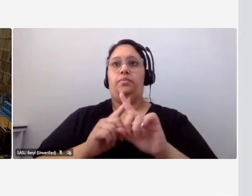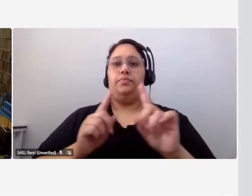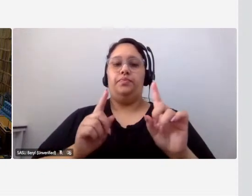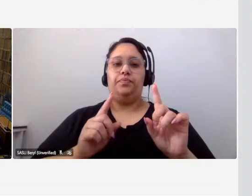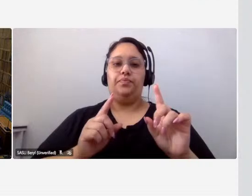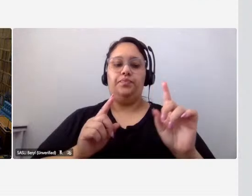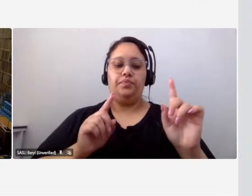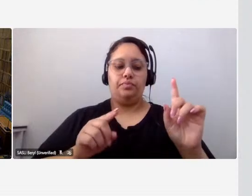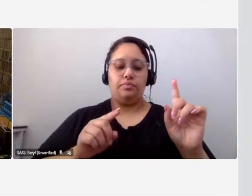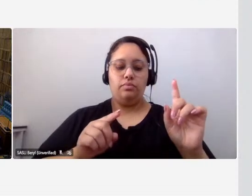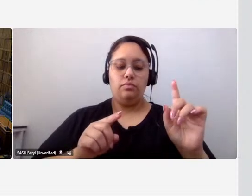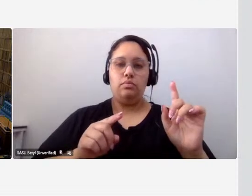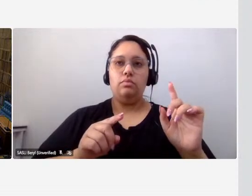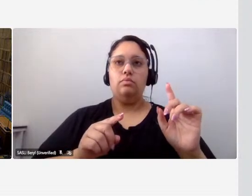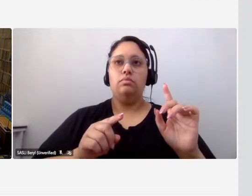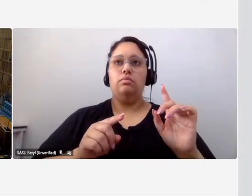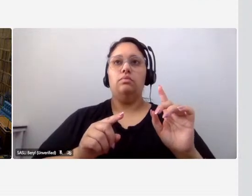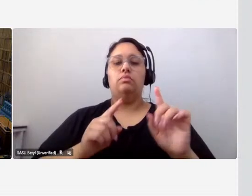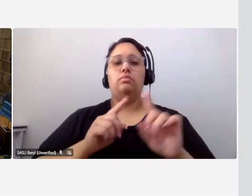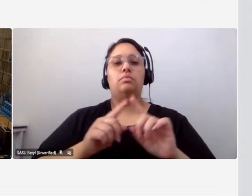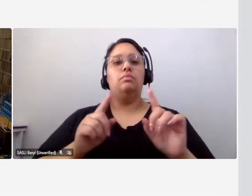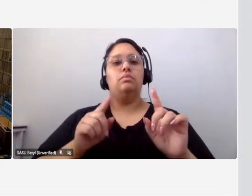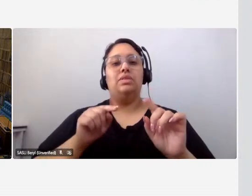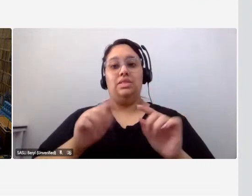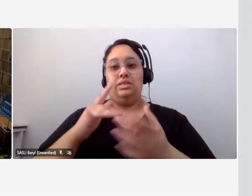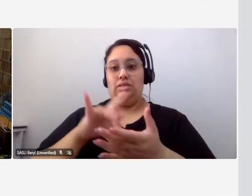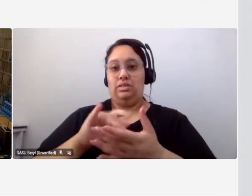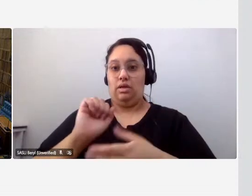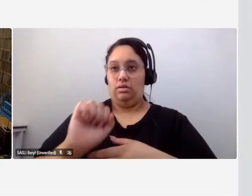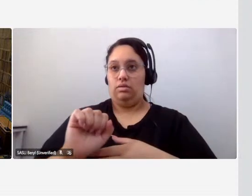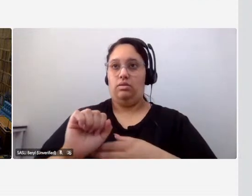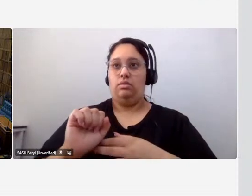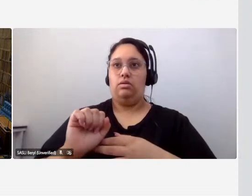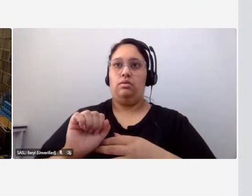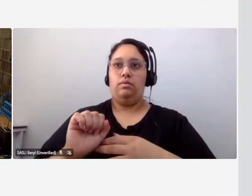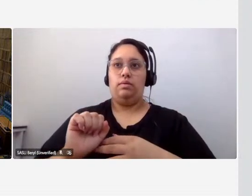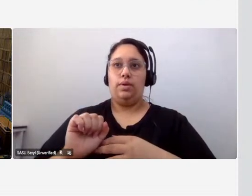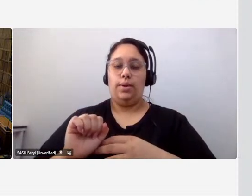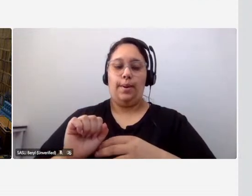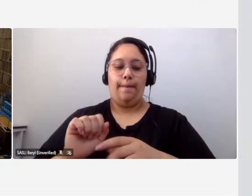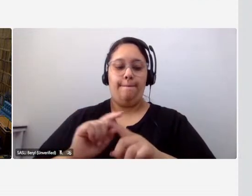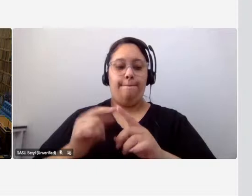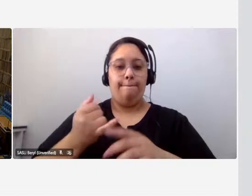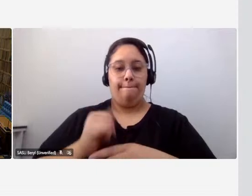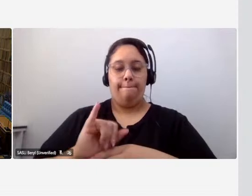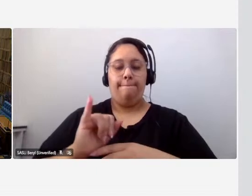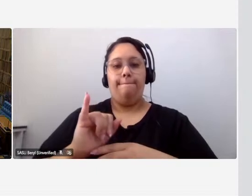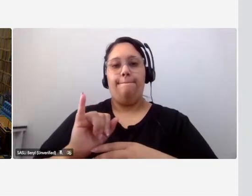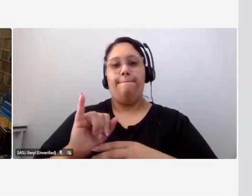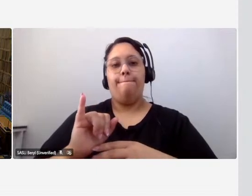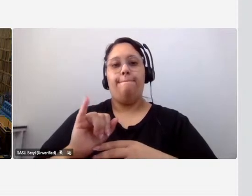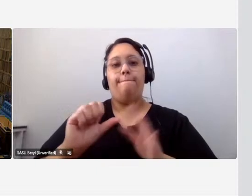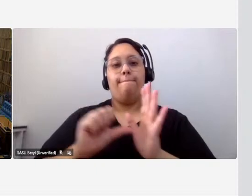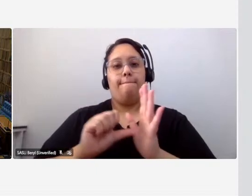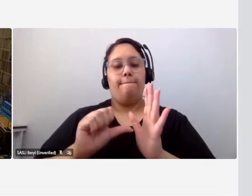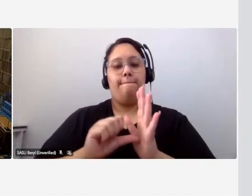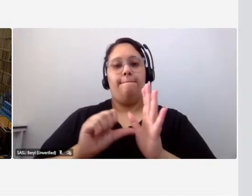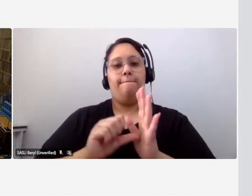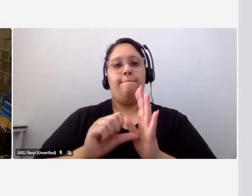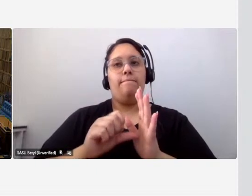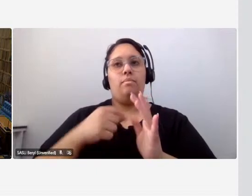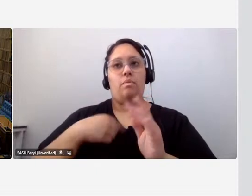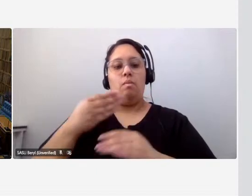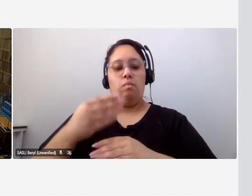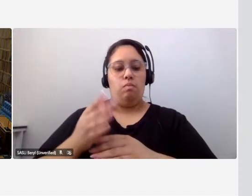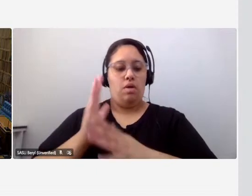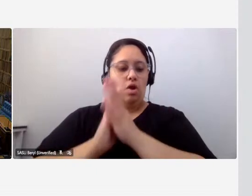40 years later, is that site, is the significance of that site still important enough to be a provincial